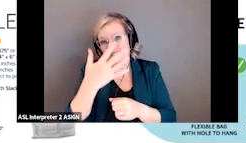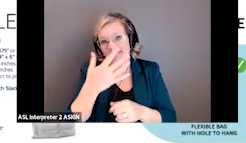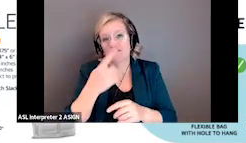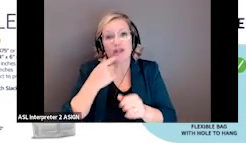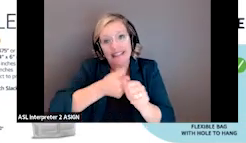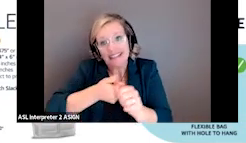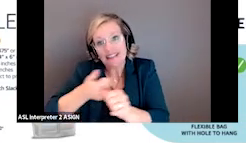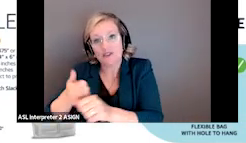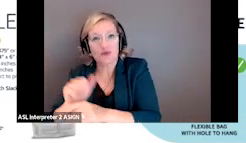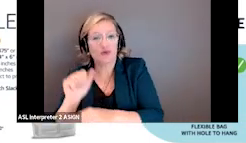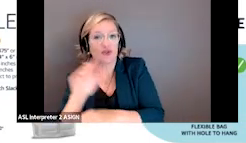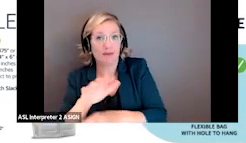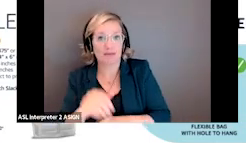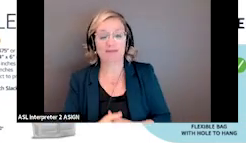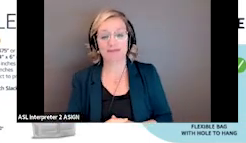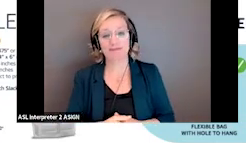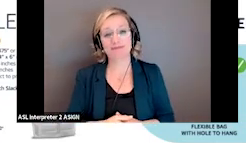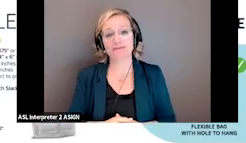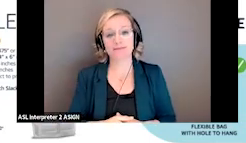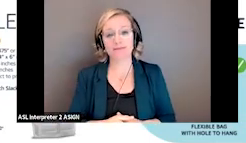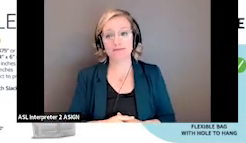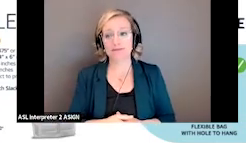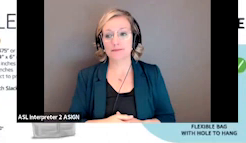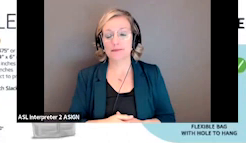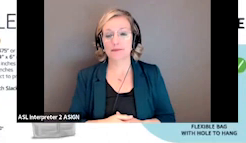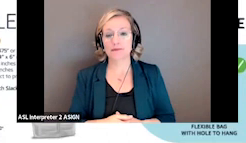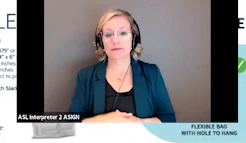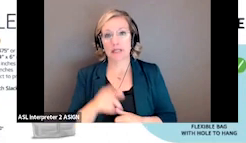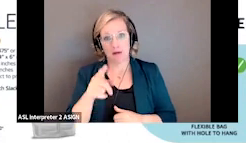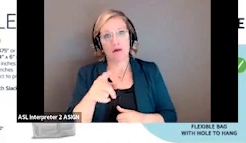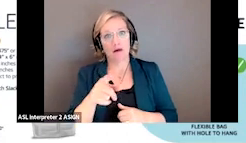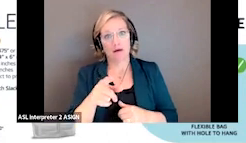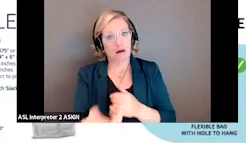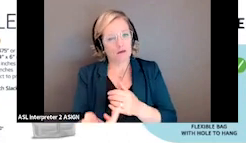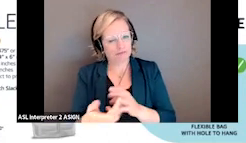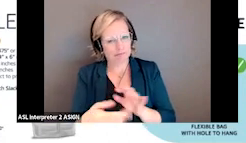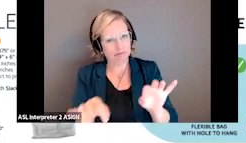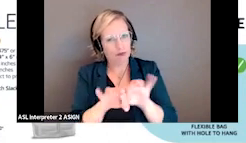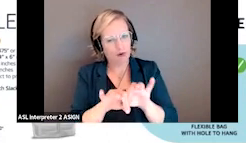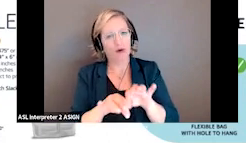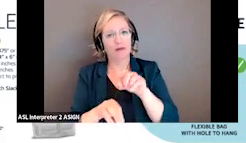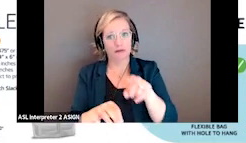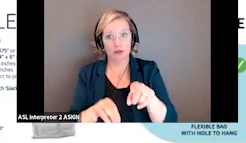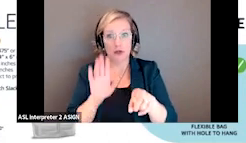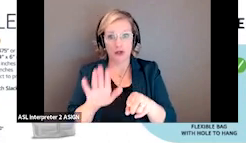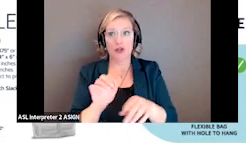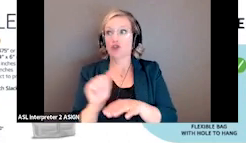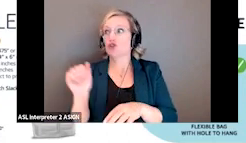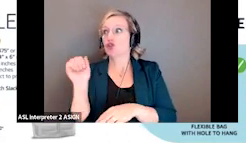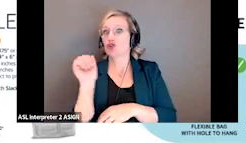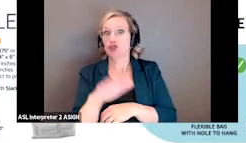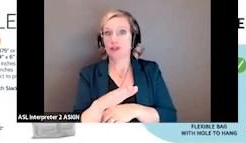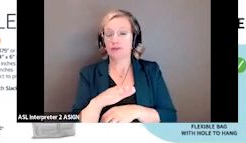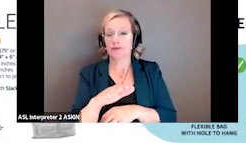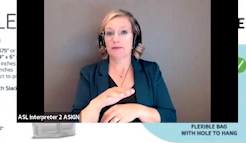very important that you certify that your product is actually going to survive